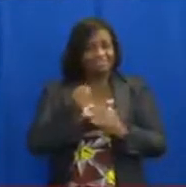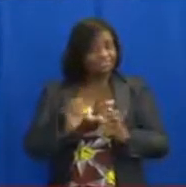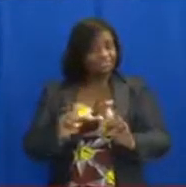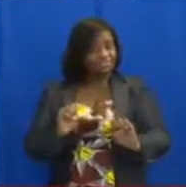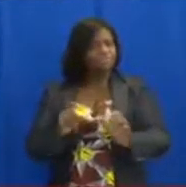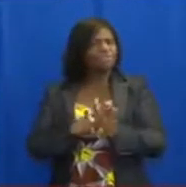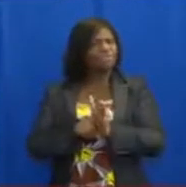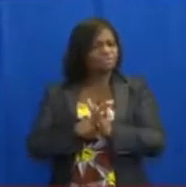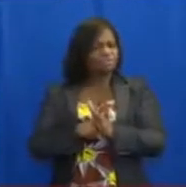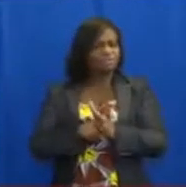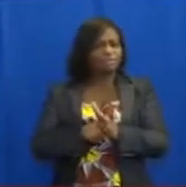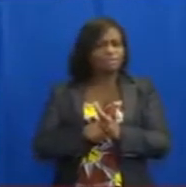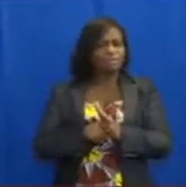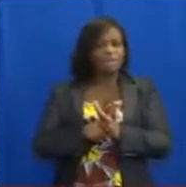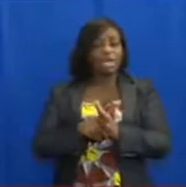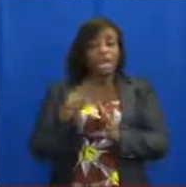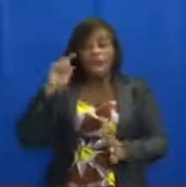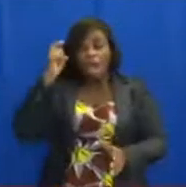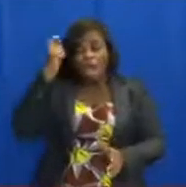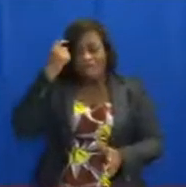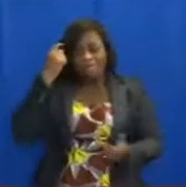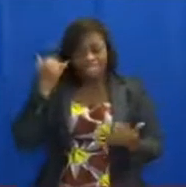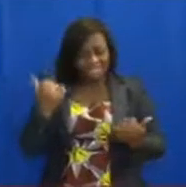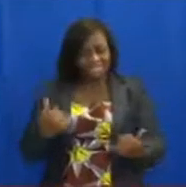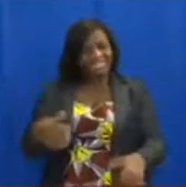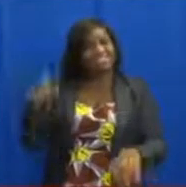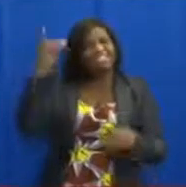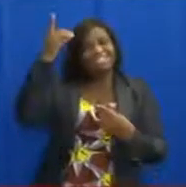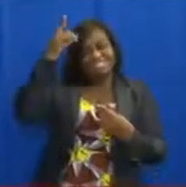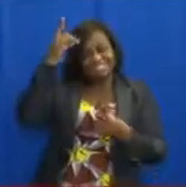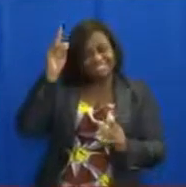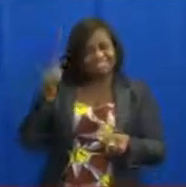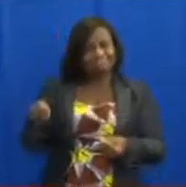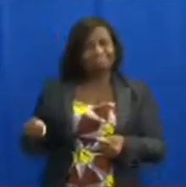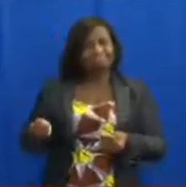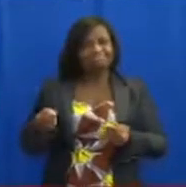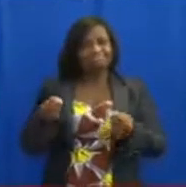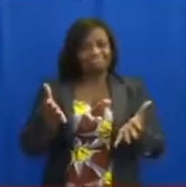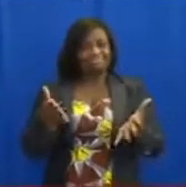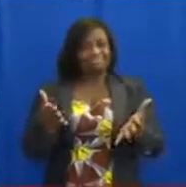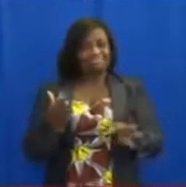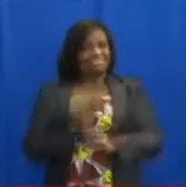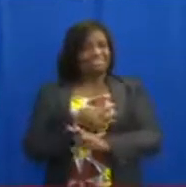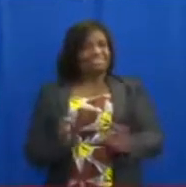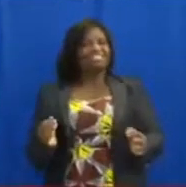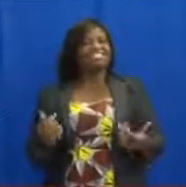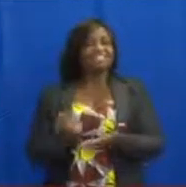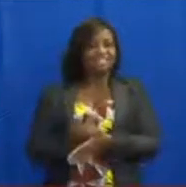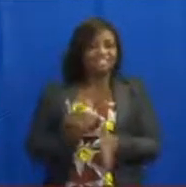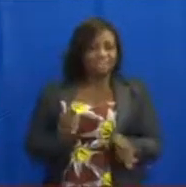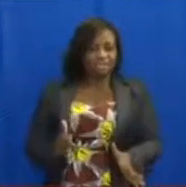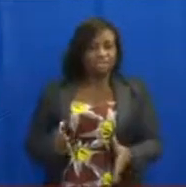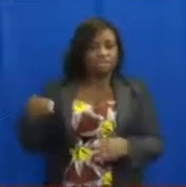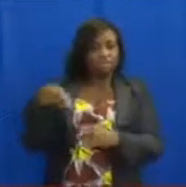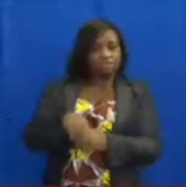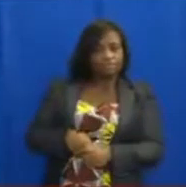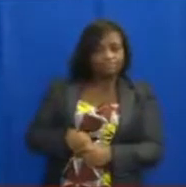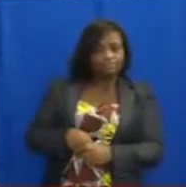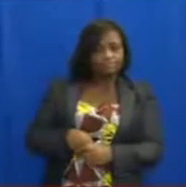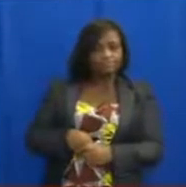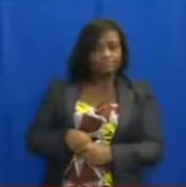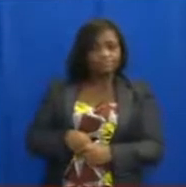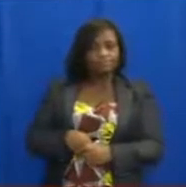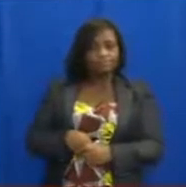the effects of the virus, government took the decision to provide relief to Ghanaians, which included